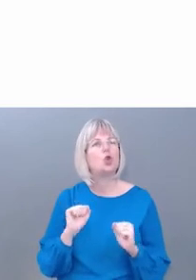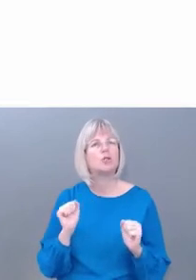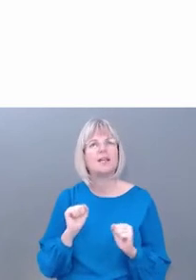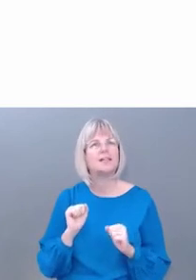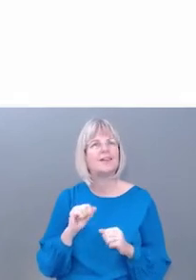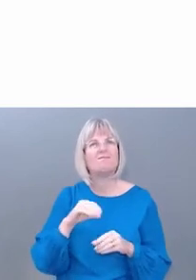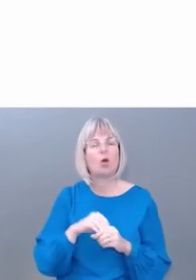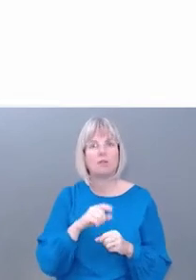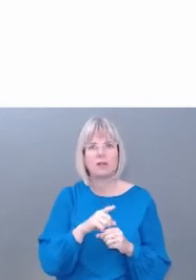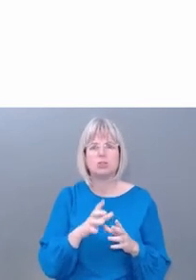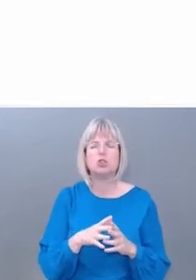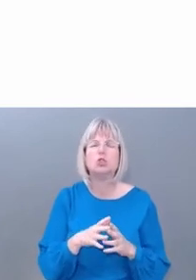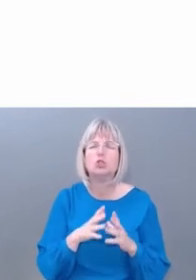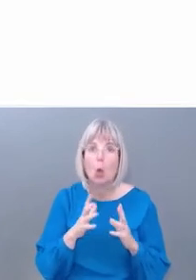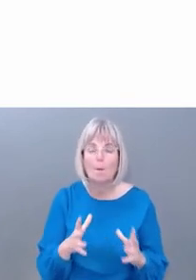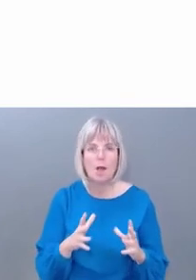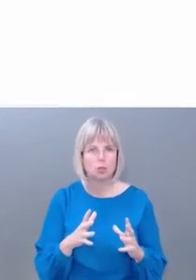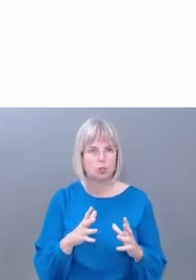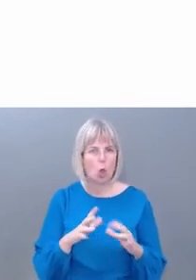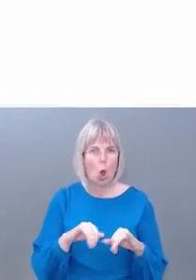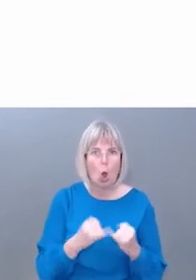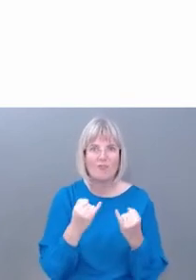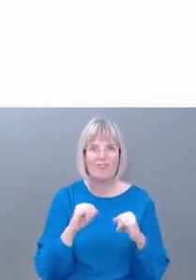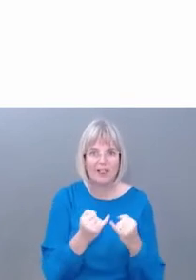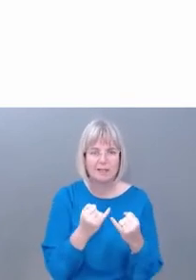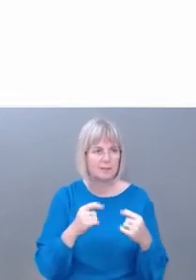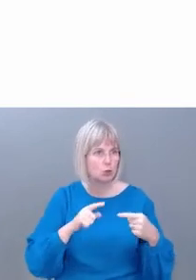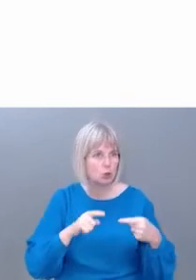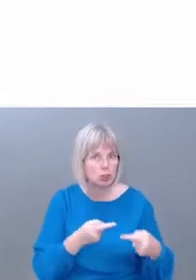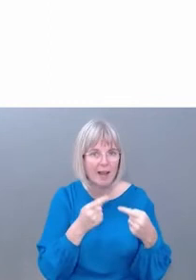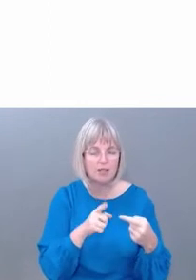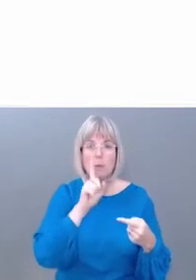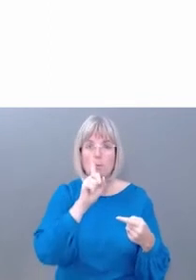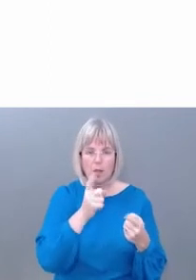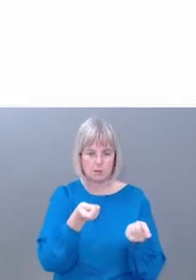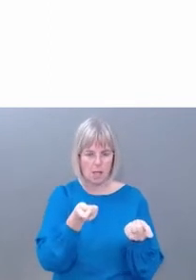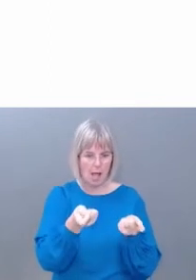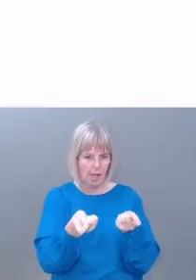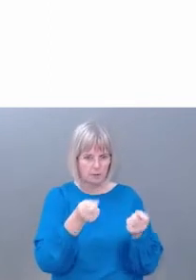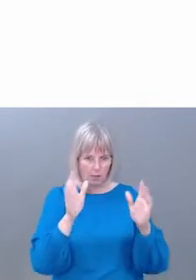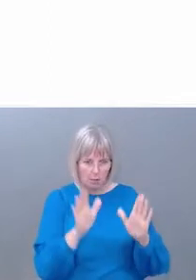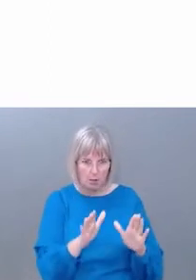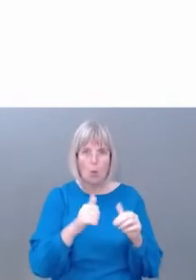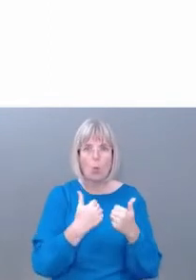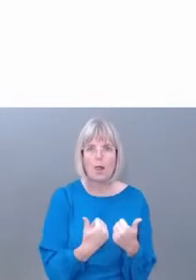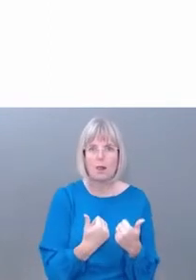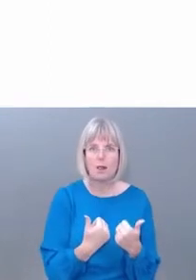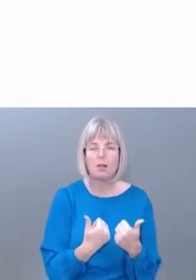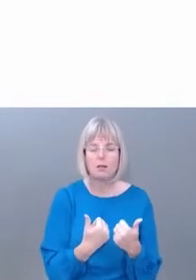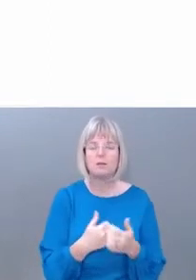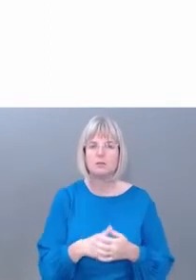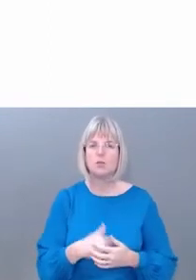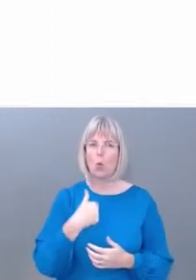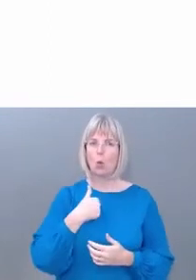handled so well. And we're really, I think, through the work, modelling how we want